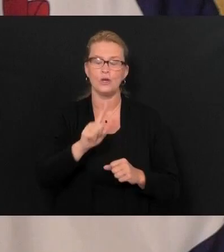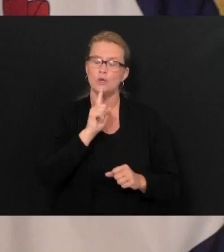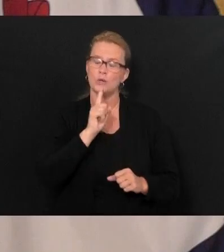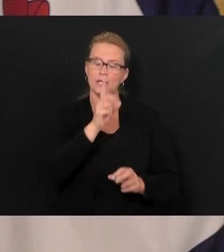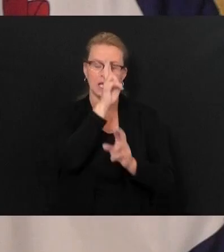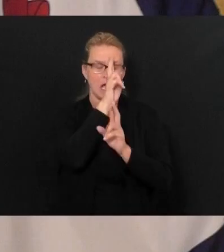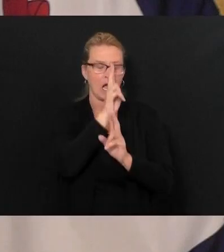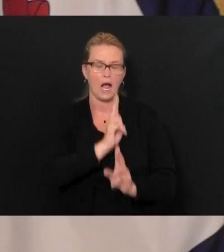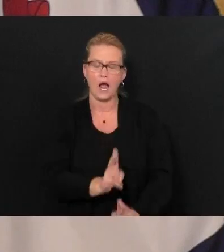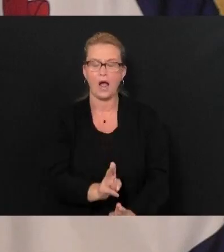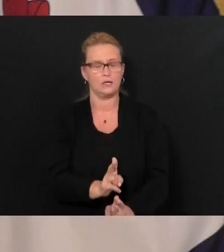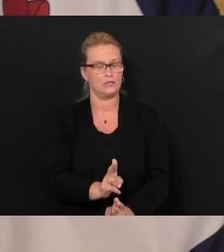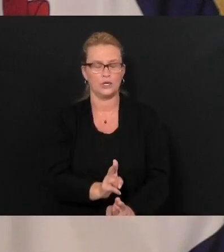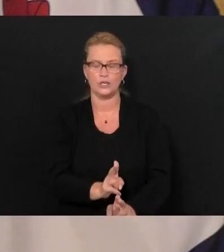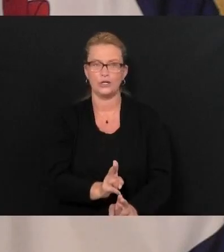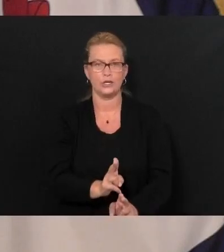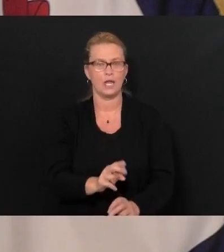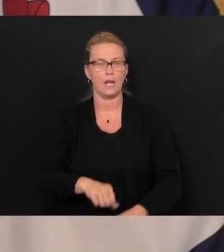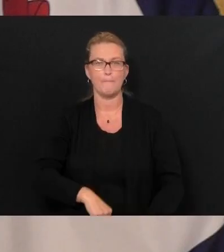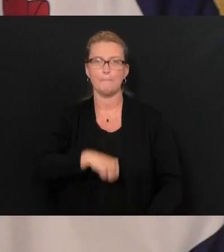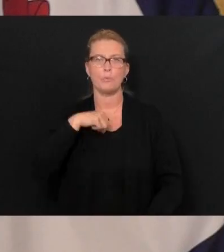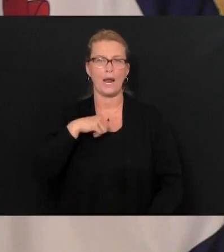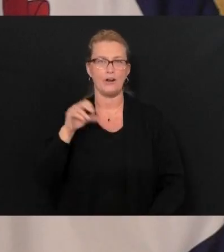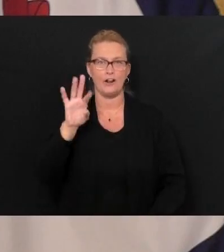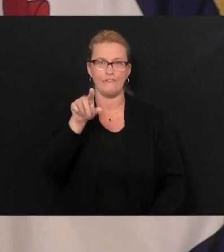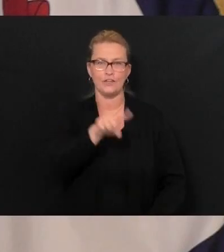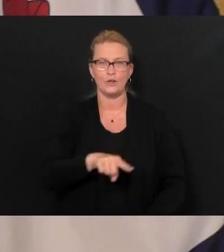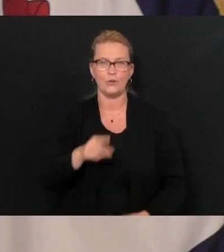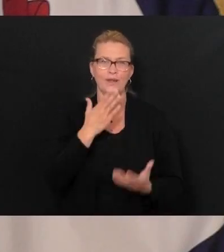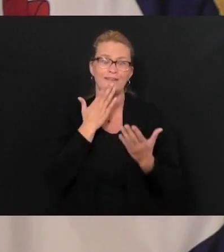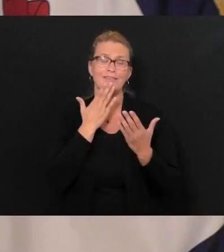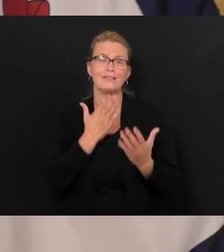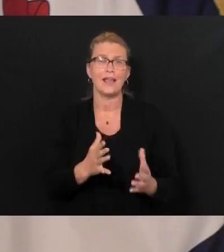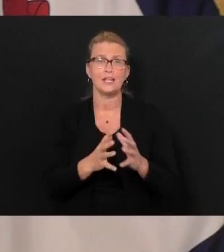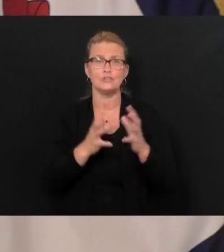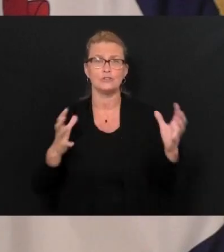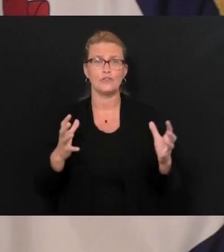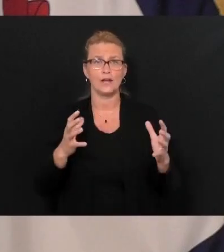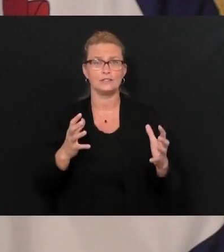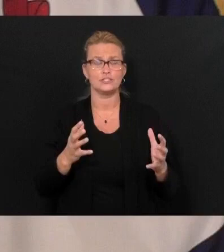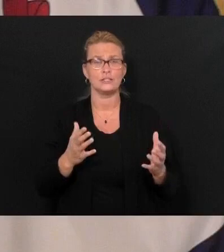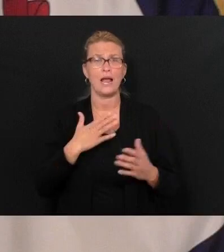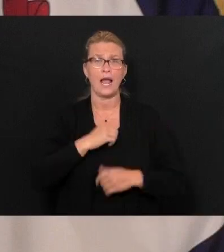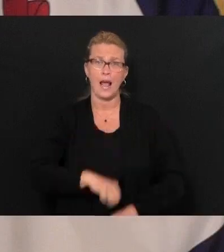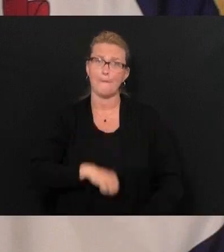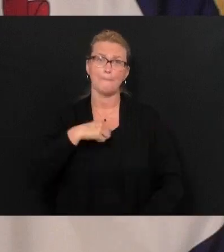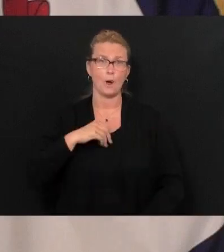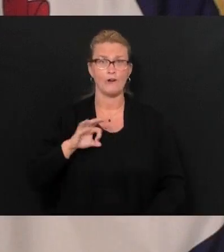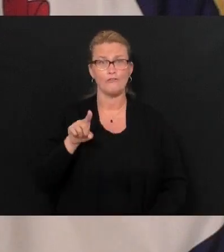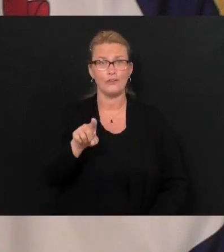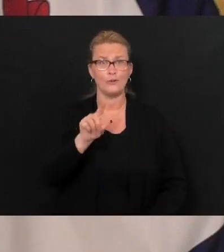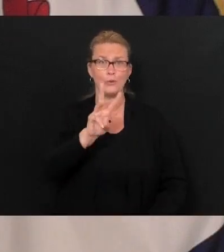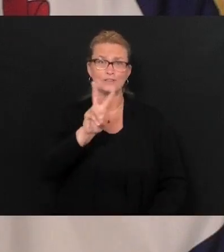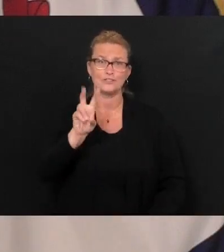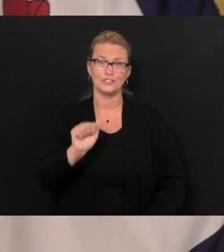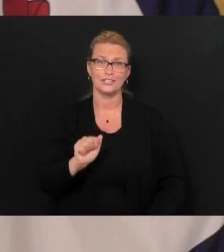belief. I am so, so proud of you. Thank you so much for making me feel good. Proud of you, West Virginia.